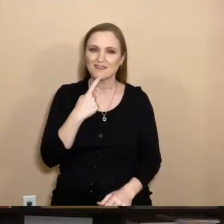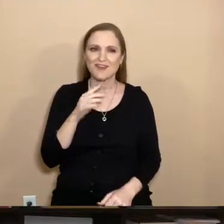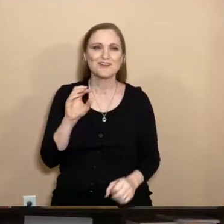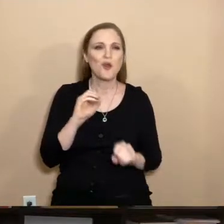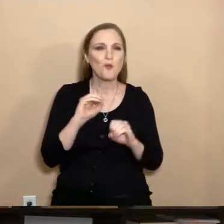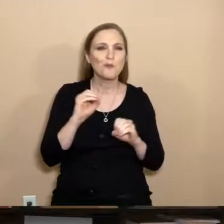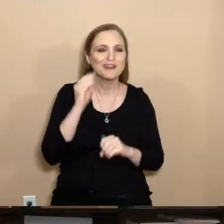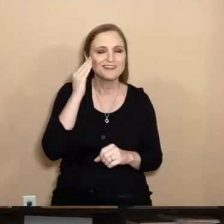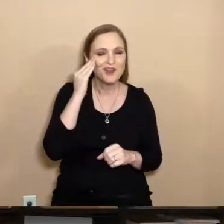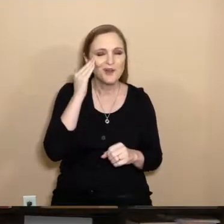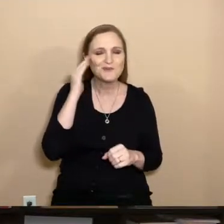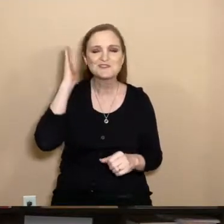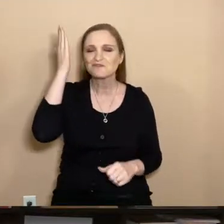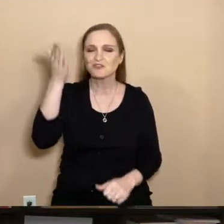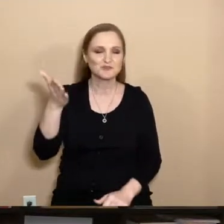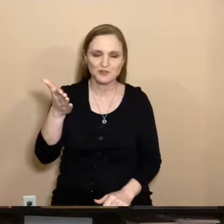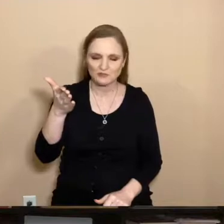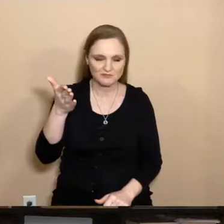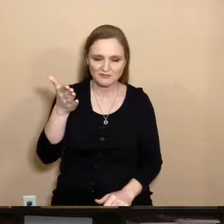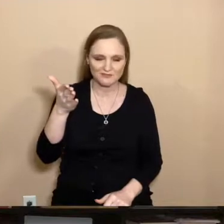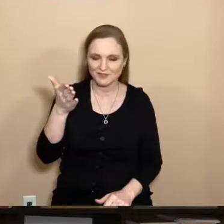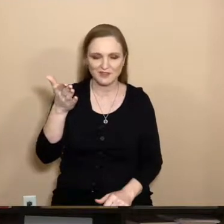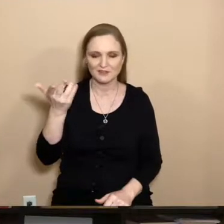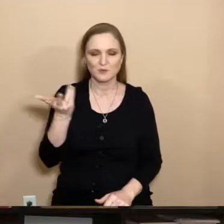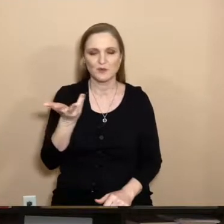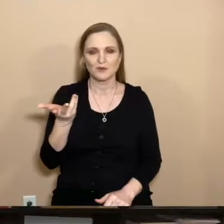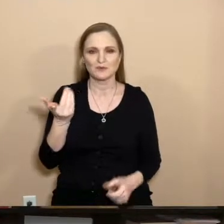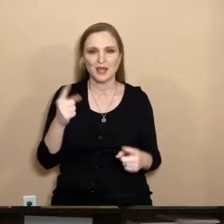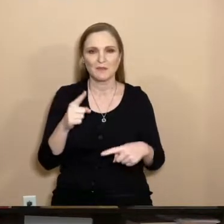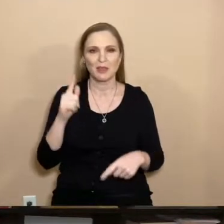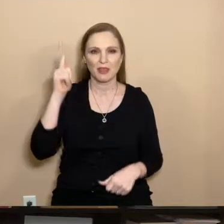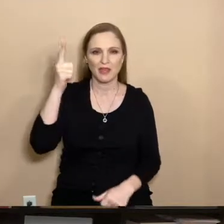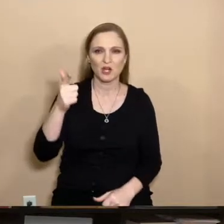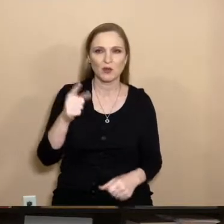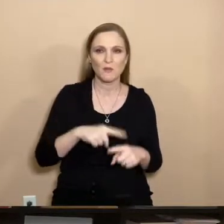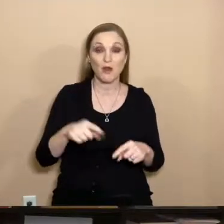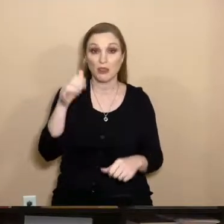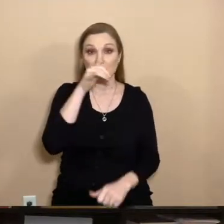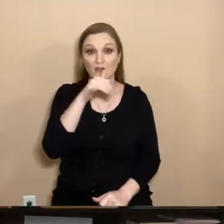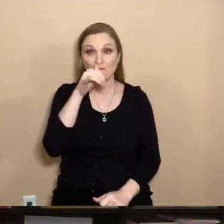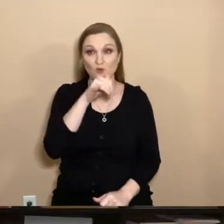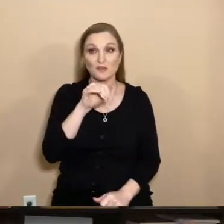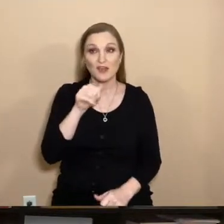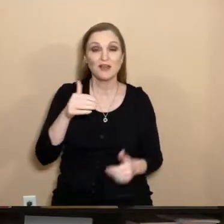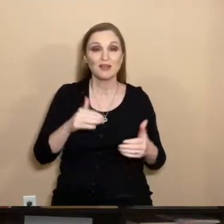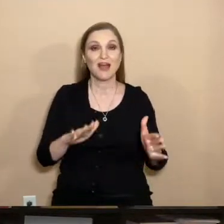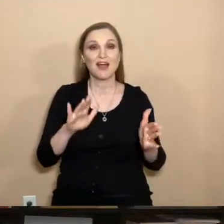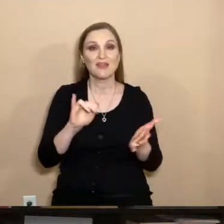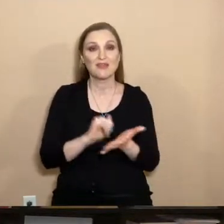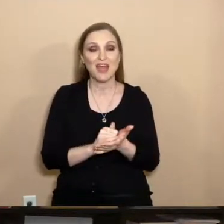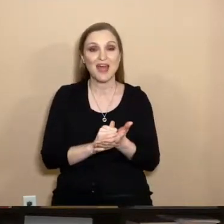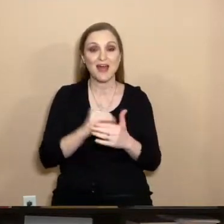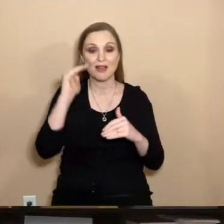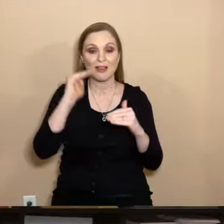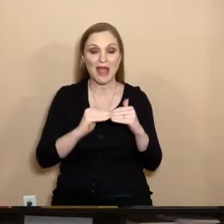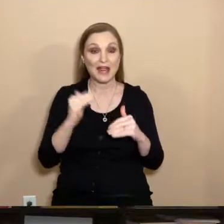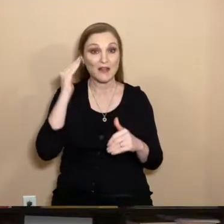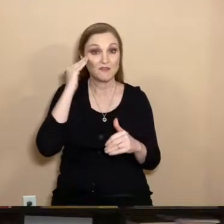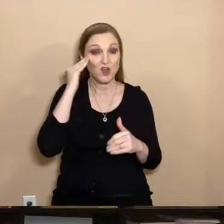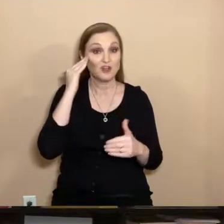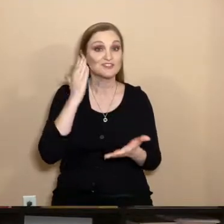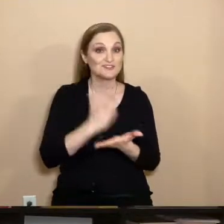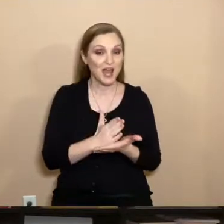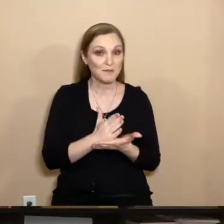knows what is to be. No one knows what's coming after. But the fool doesn't let that lack of knowledge stop